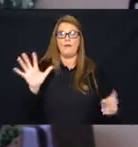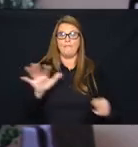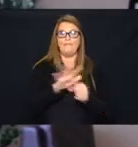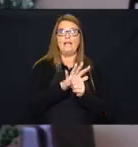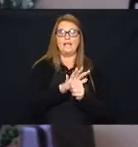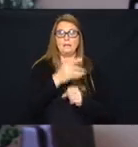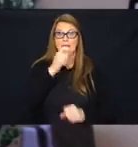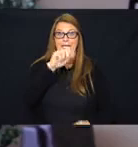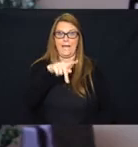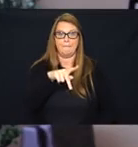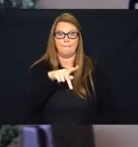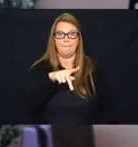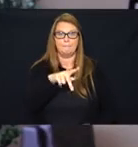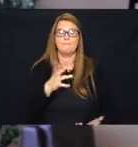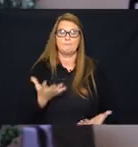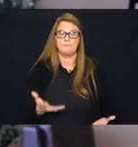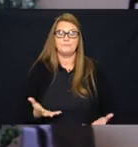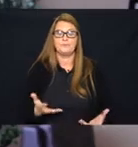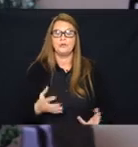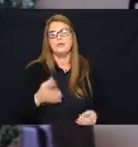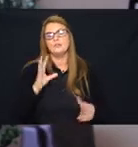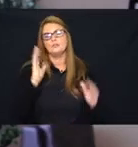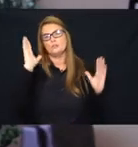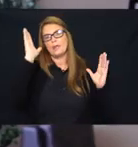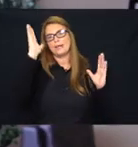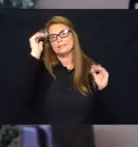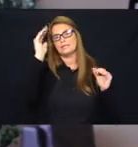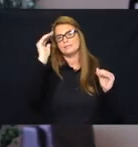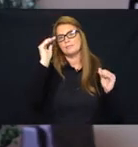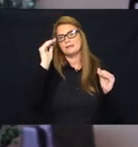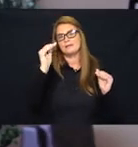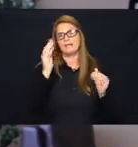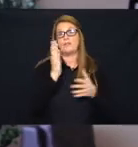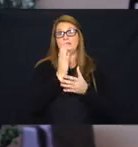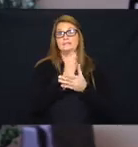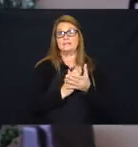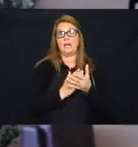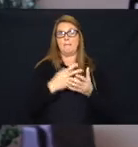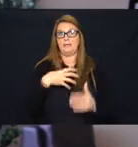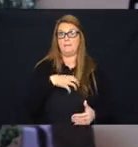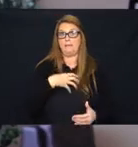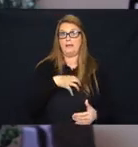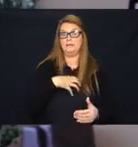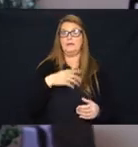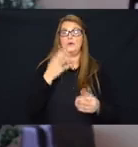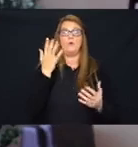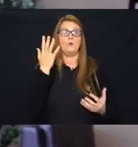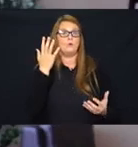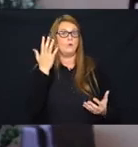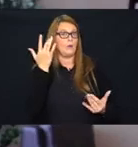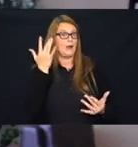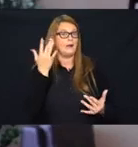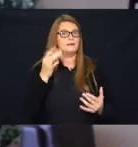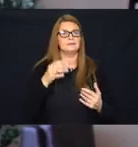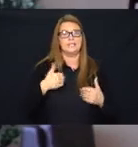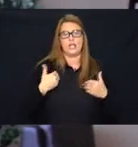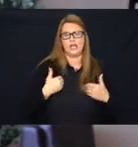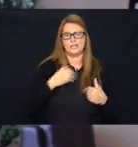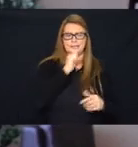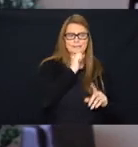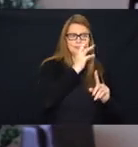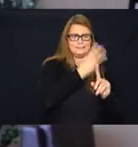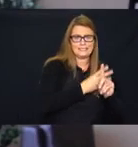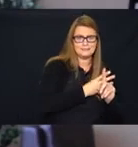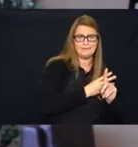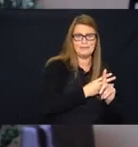now. And we anticipate there'll be some debate because, as we talked about, in the youngest children, 6 months to 2